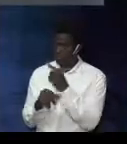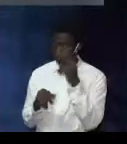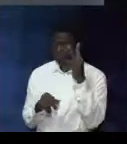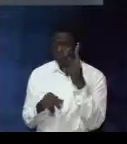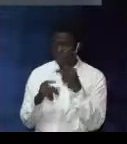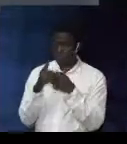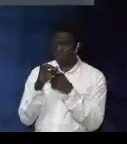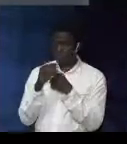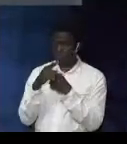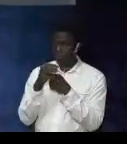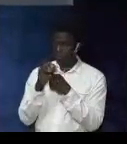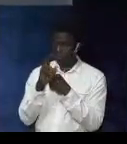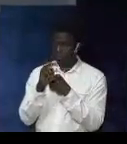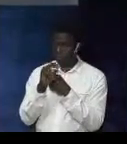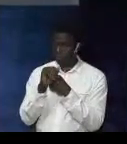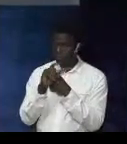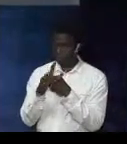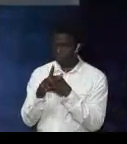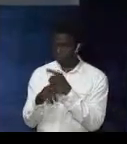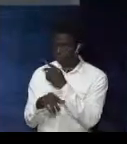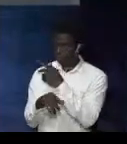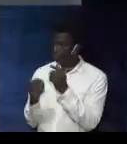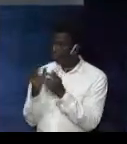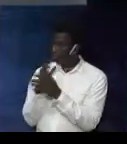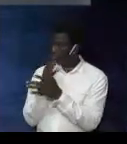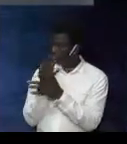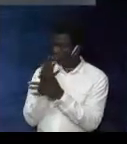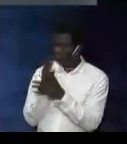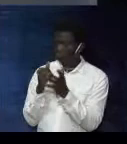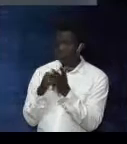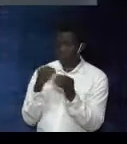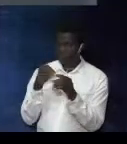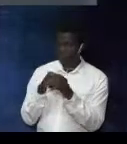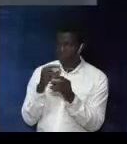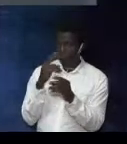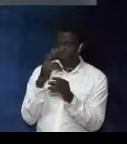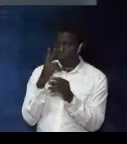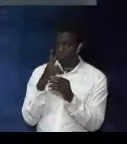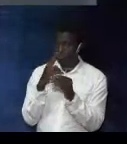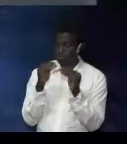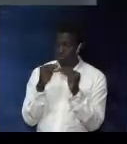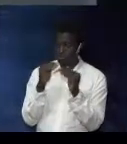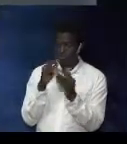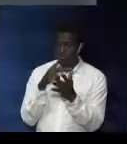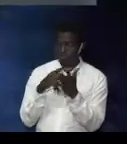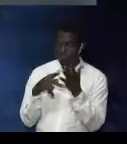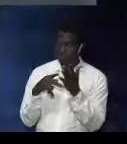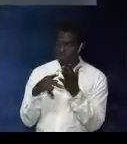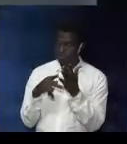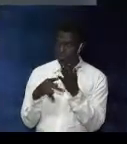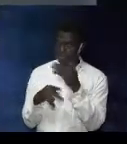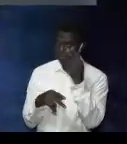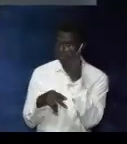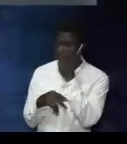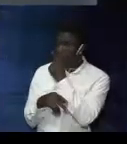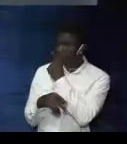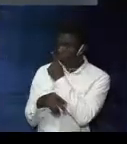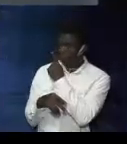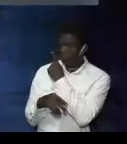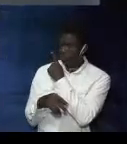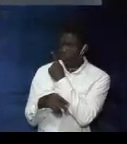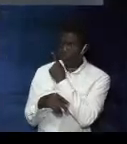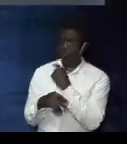That's another diagonal. Now this diagonal divides this diagonal into two equal parts. This one is equal to this.